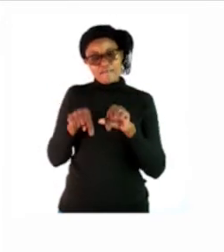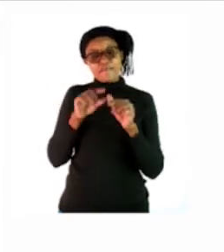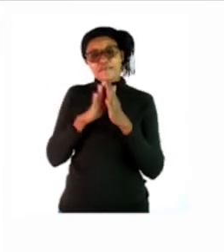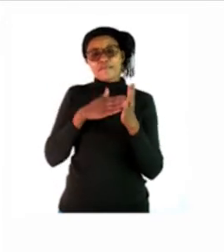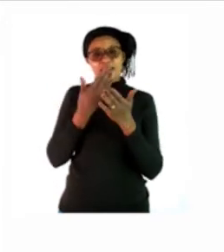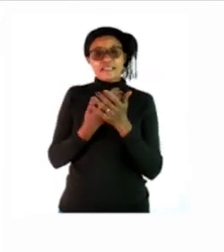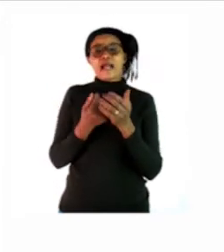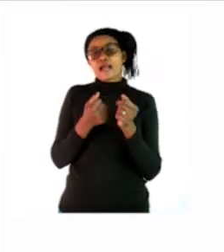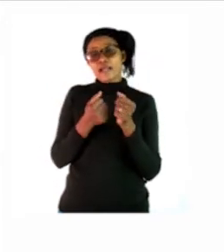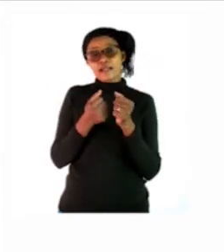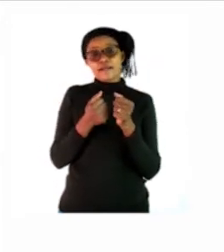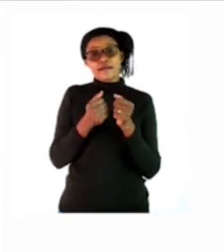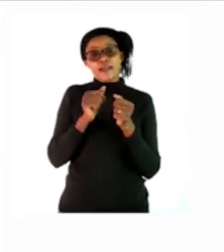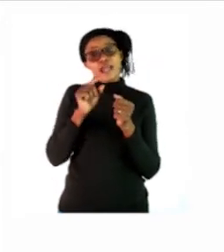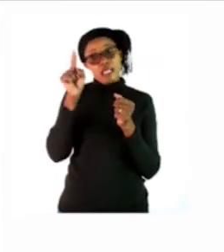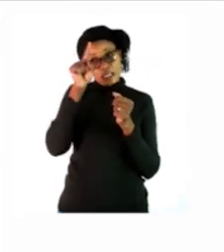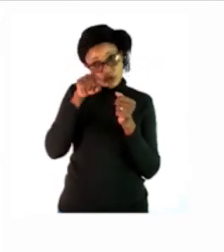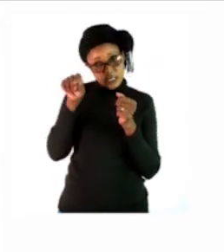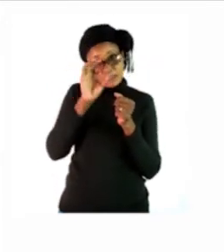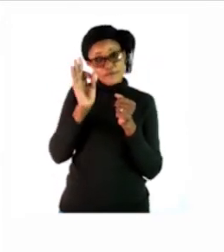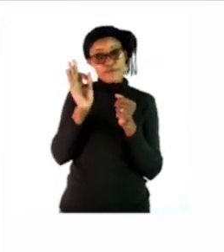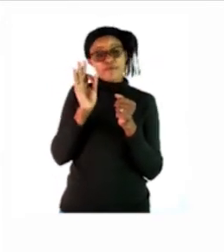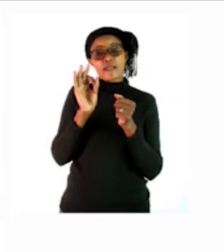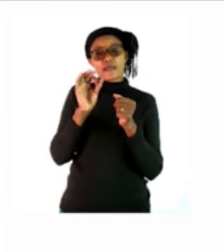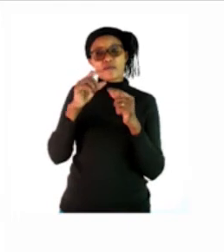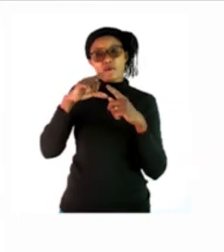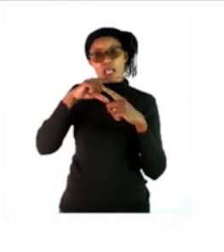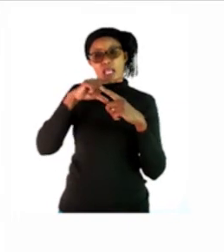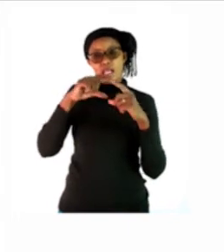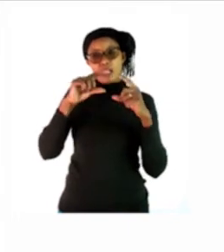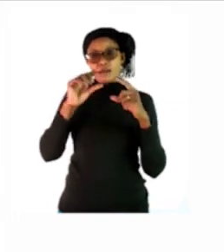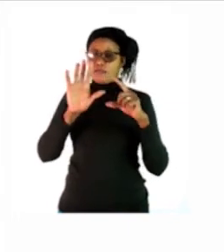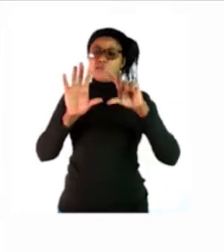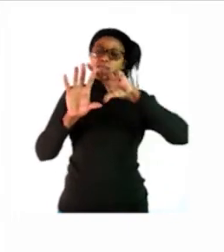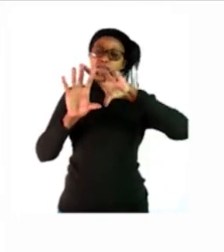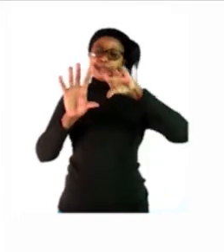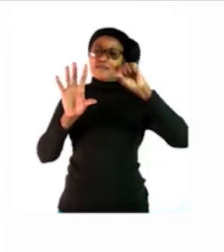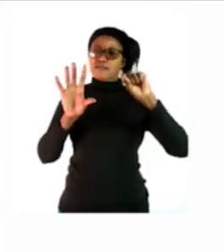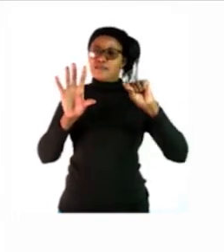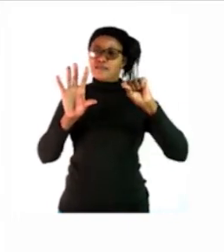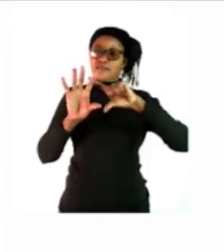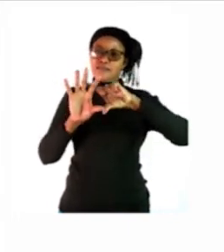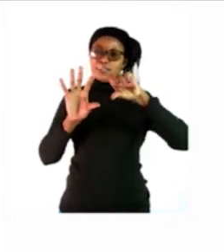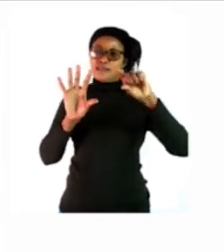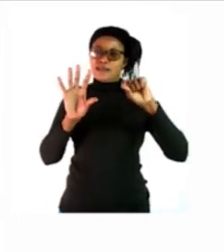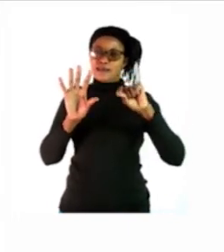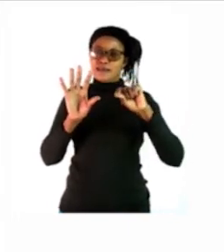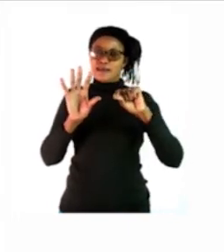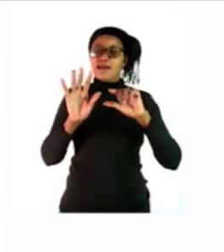F. Then we have a leaf. Color in the leaf and circle the